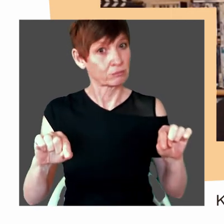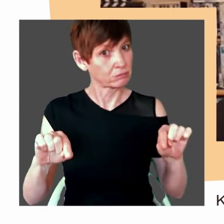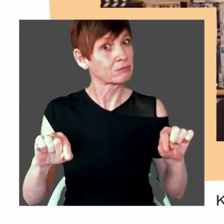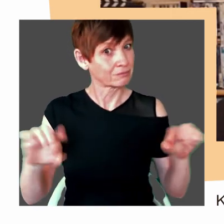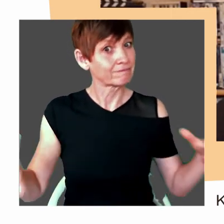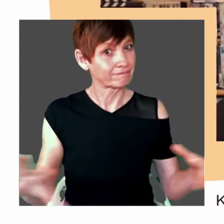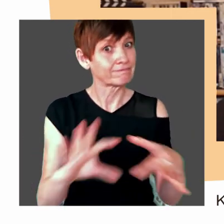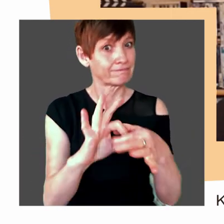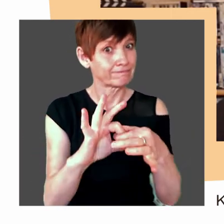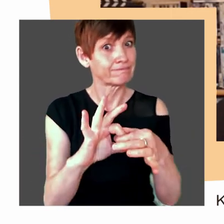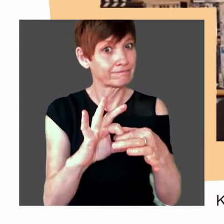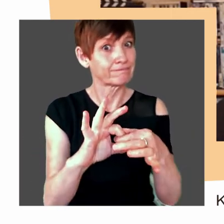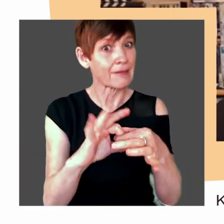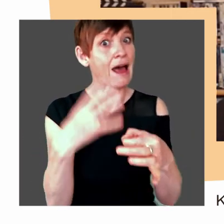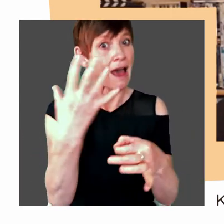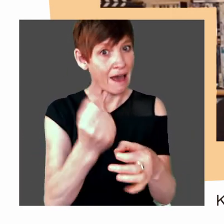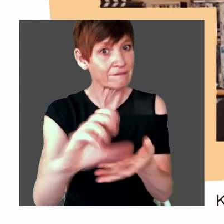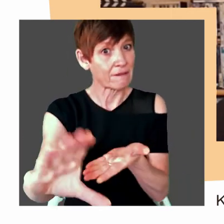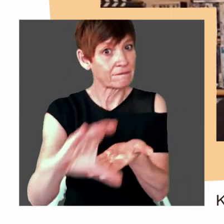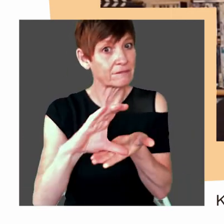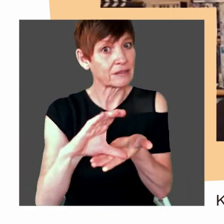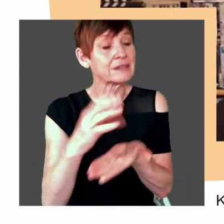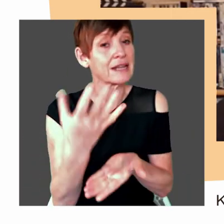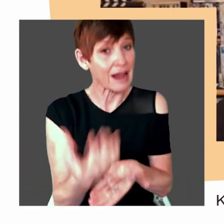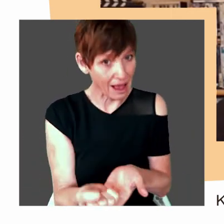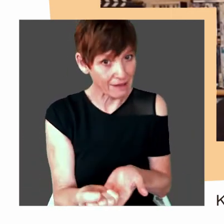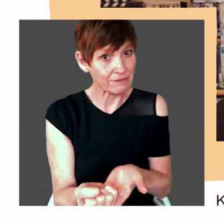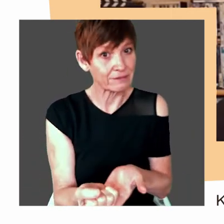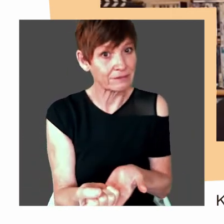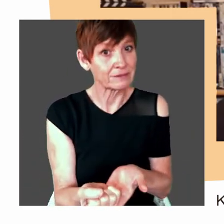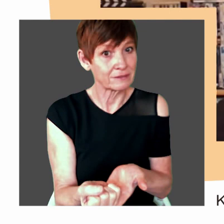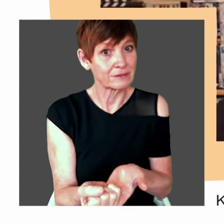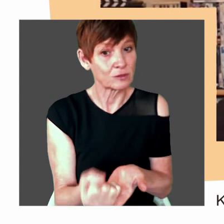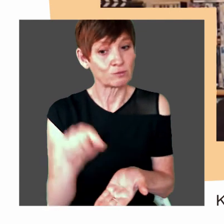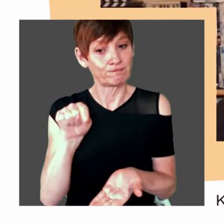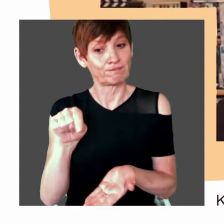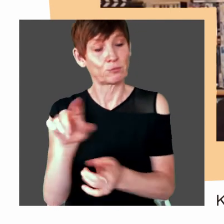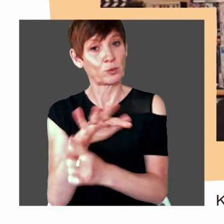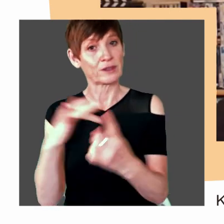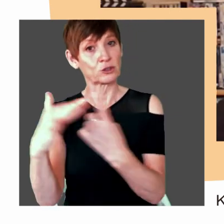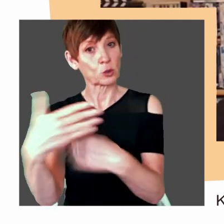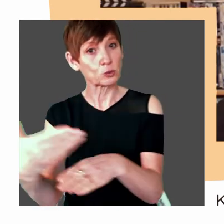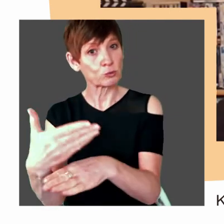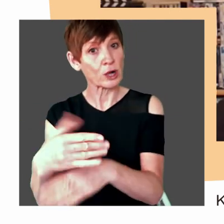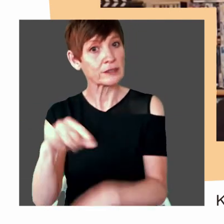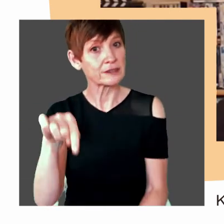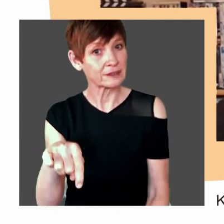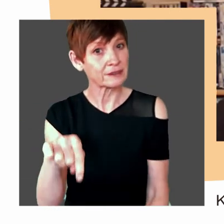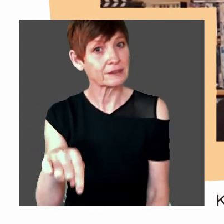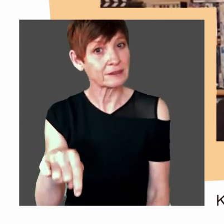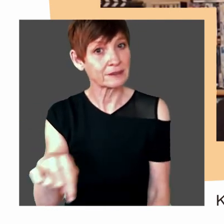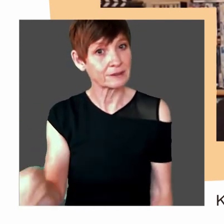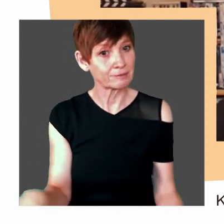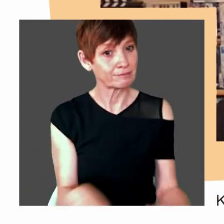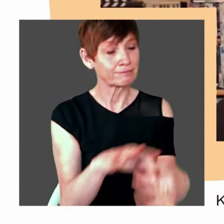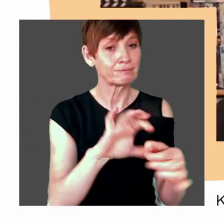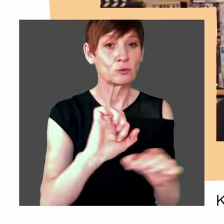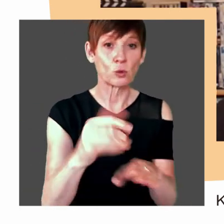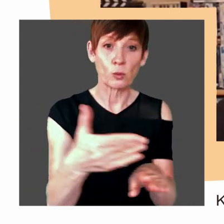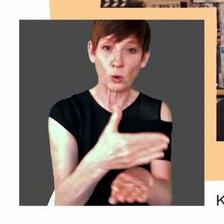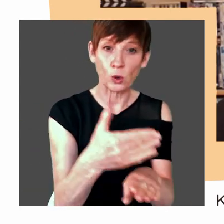a lot of kind of funded opportunities attached to institutions if you do have social practice embedded in your work, probably more than there were